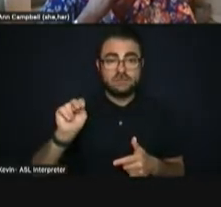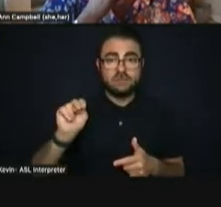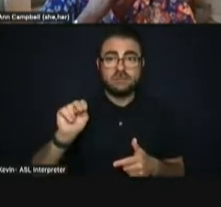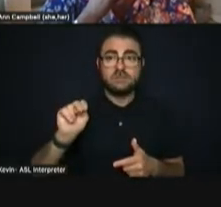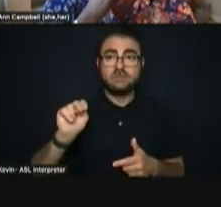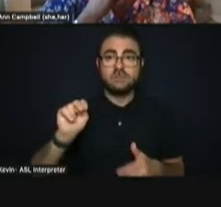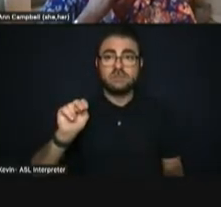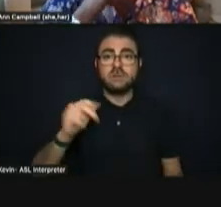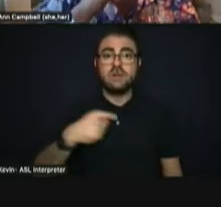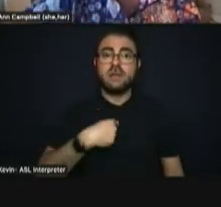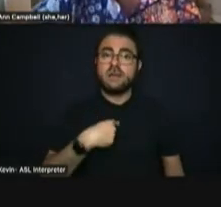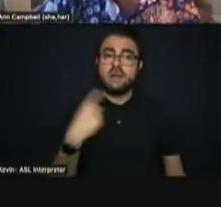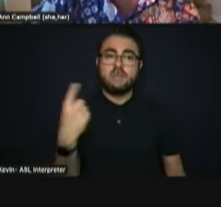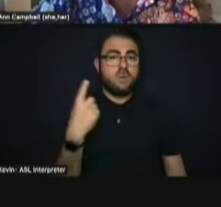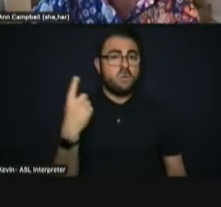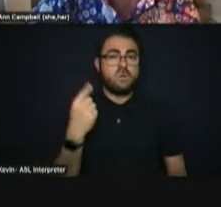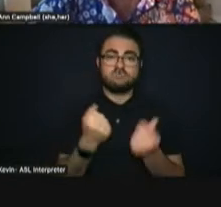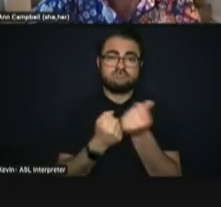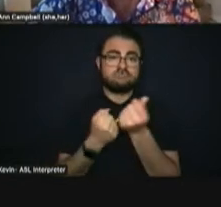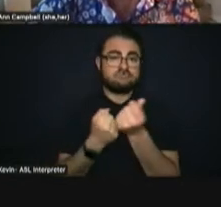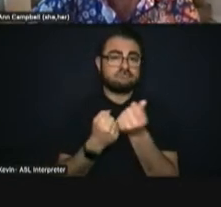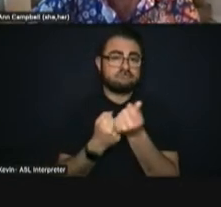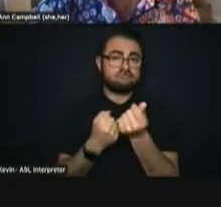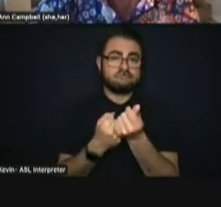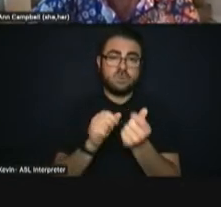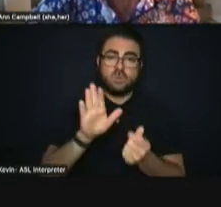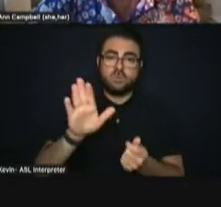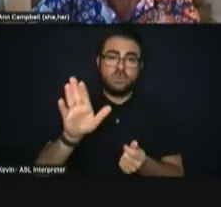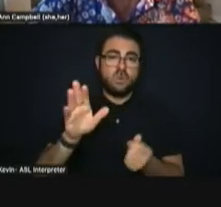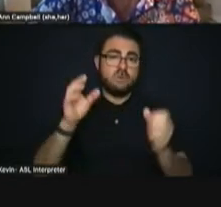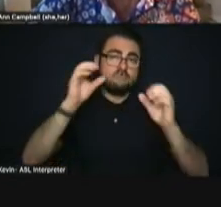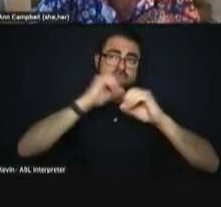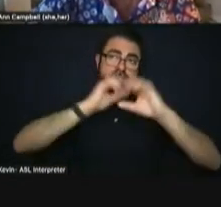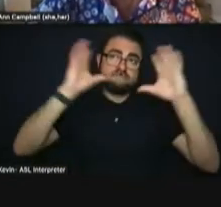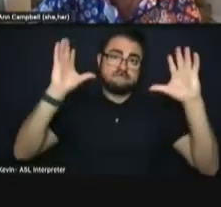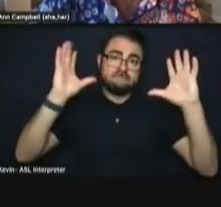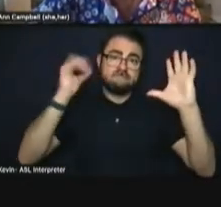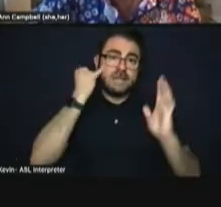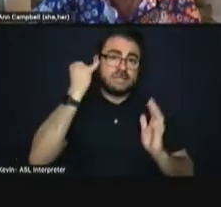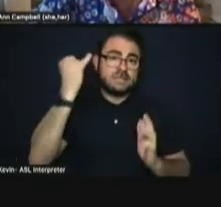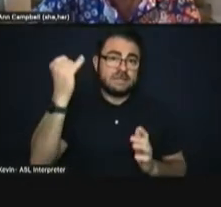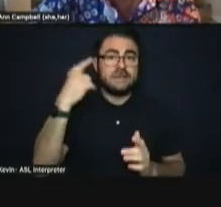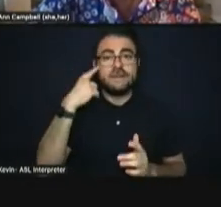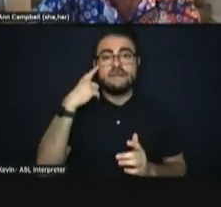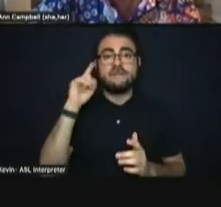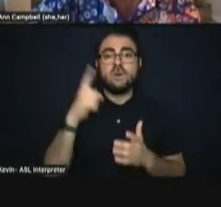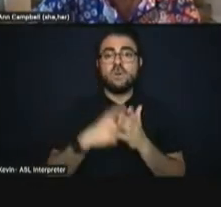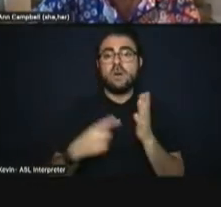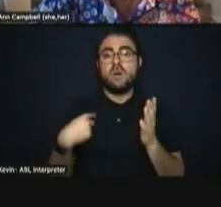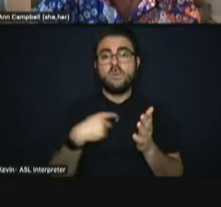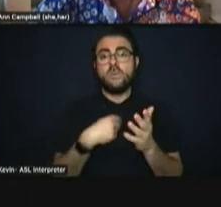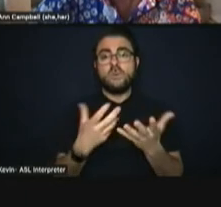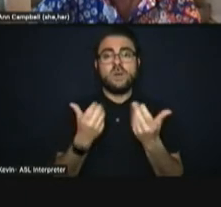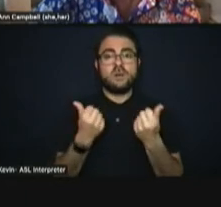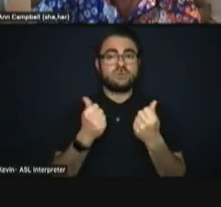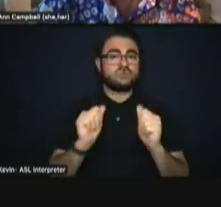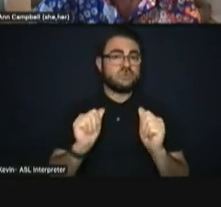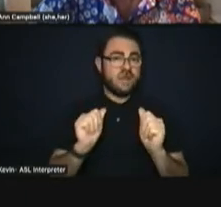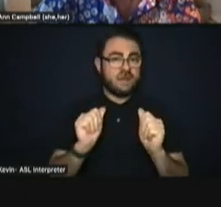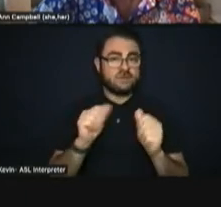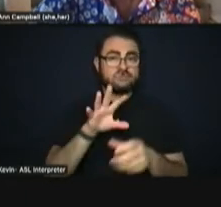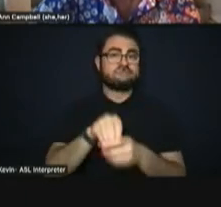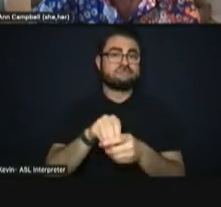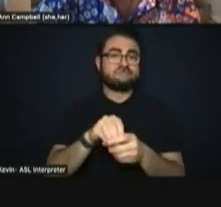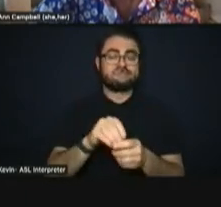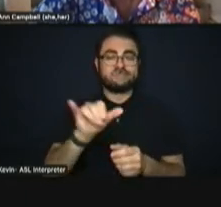I'm always in support of your ideals of what we want to try to bring in the policy